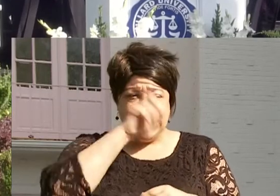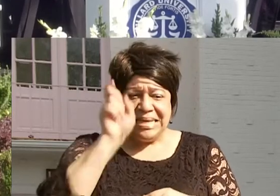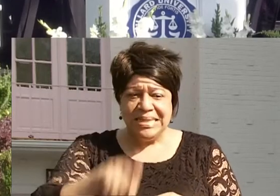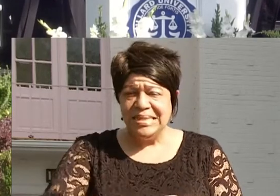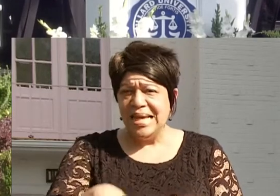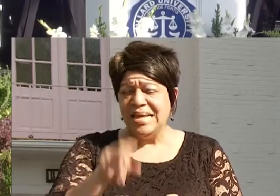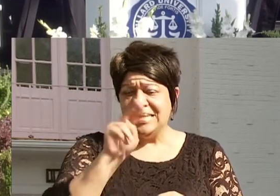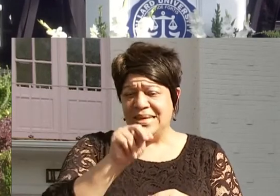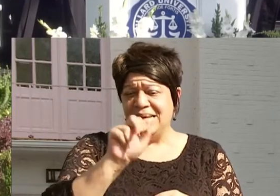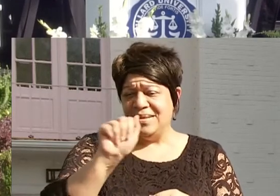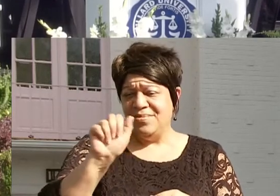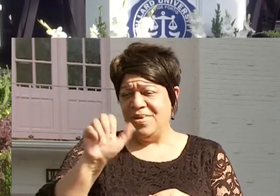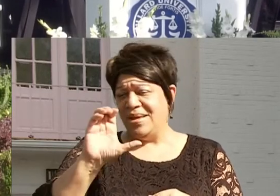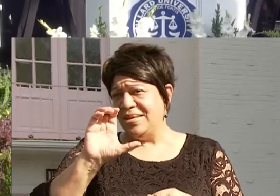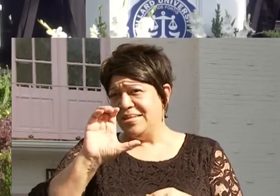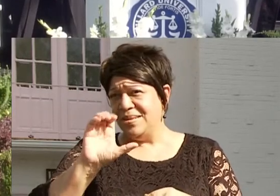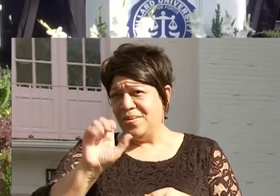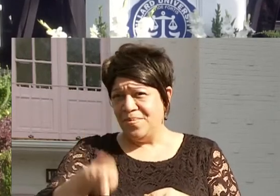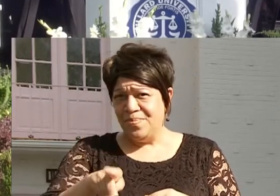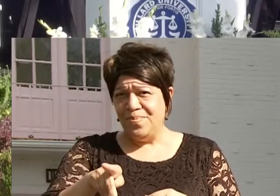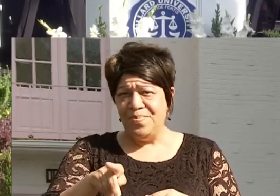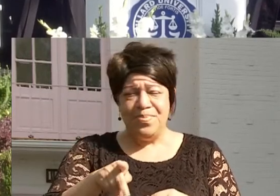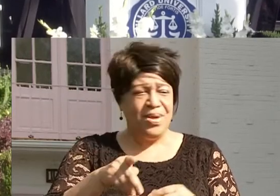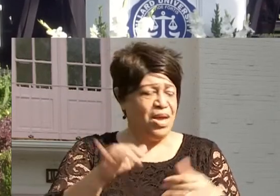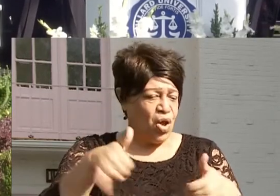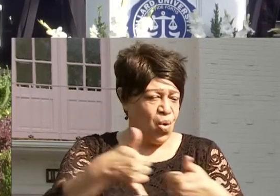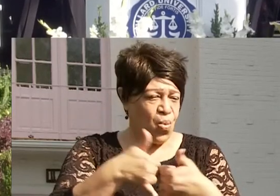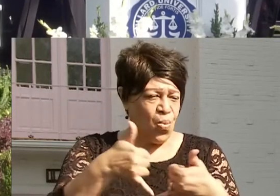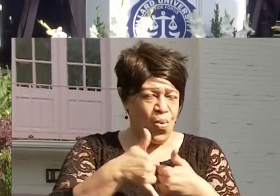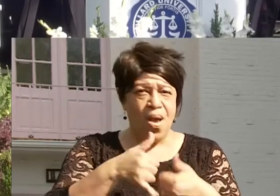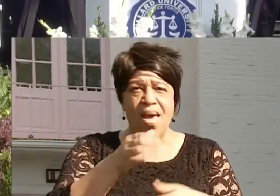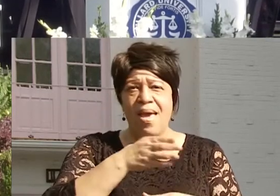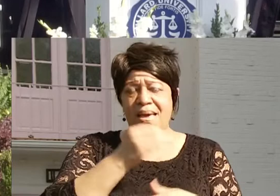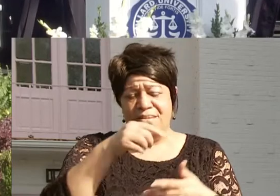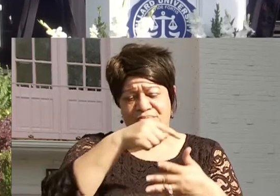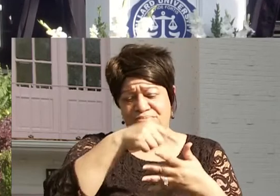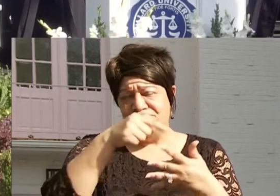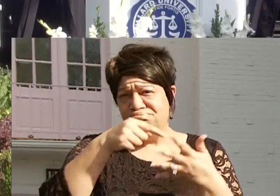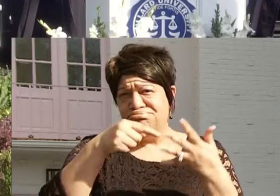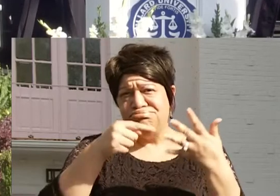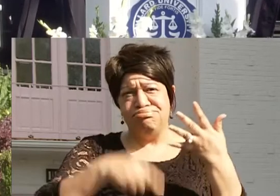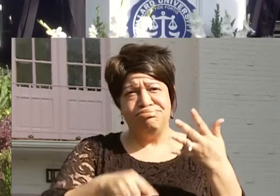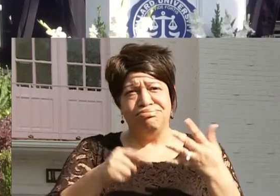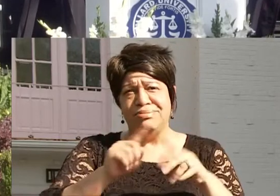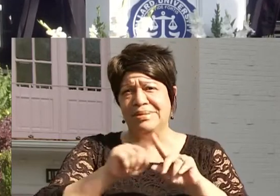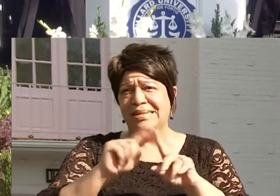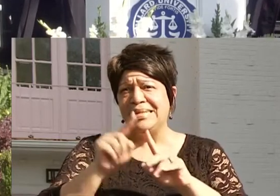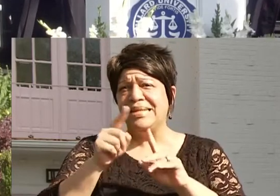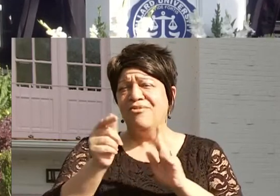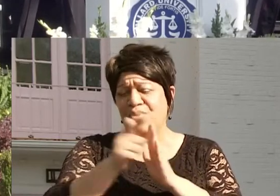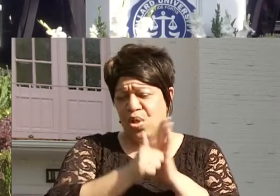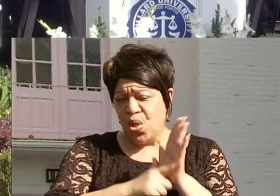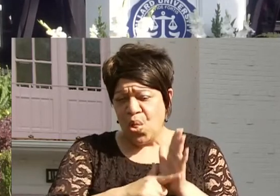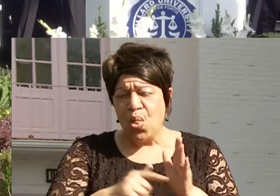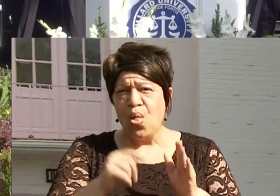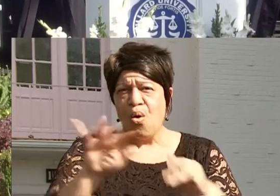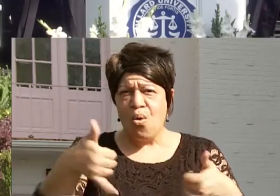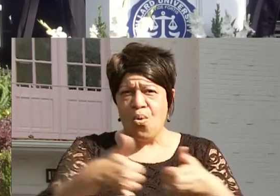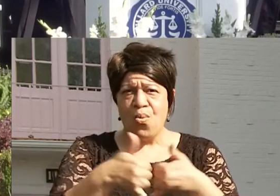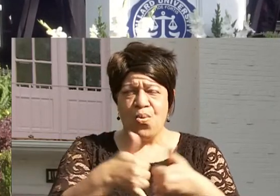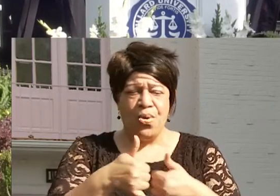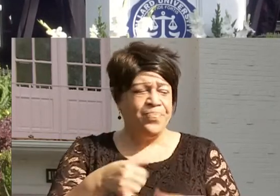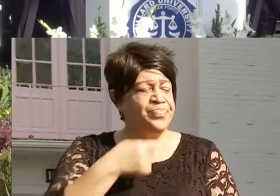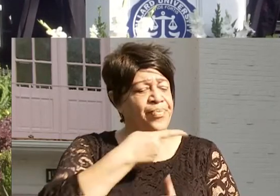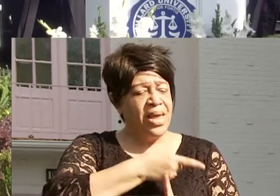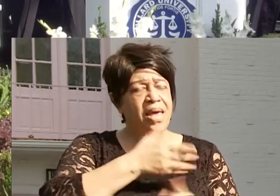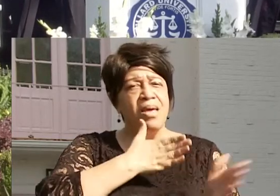State Conference Torchbearers Award, and Rice University Best Attorney Award. Traylon plans to